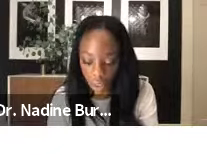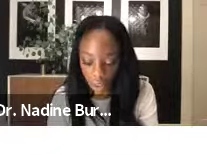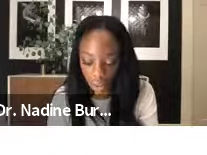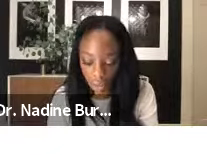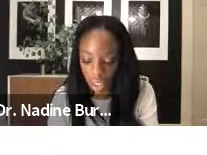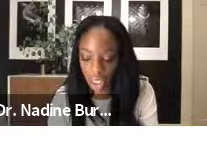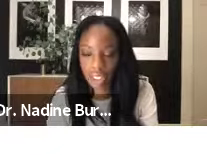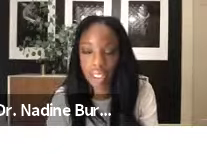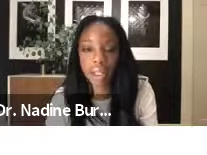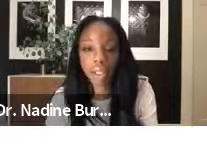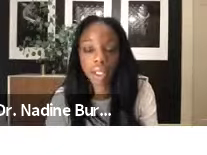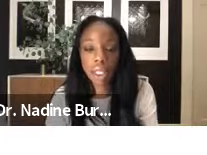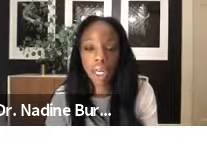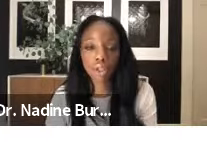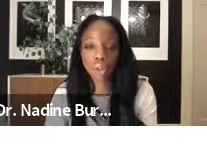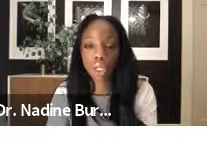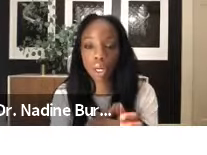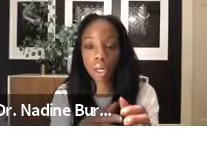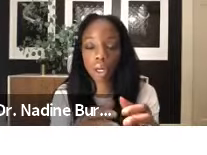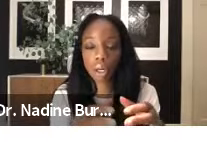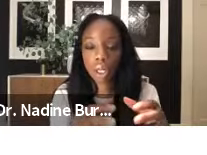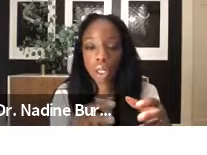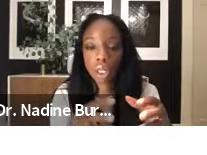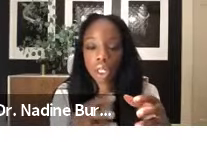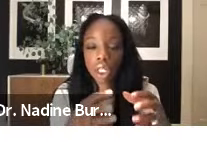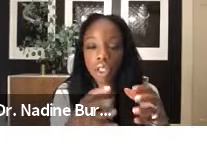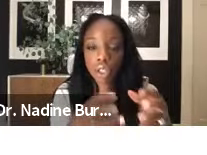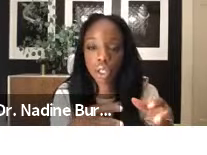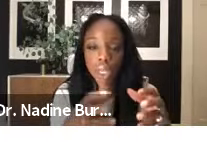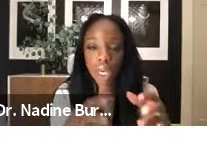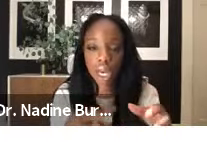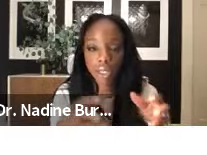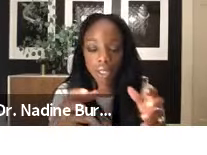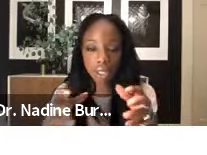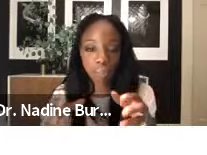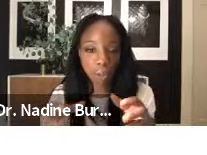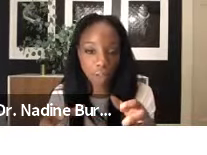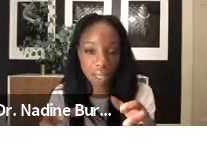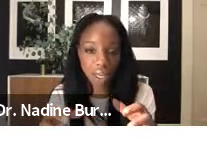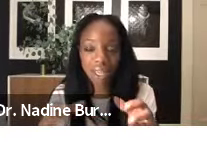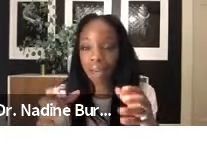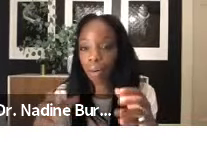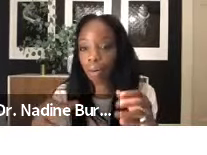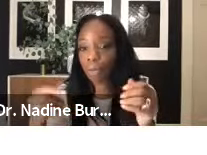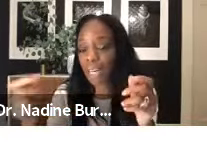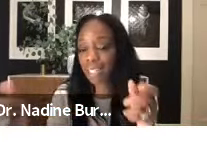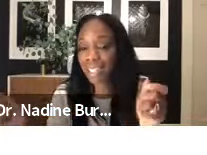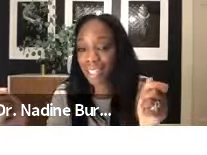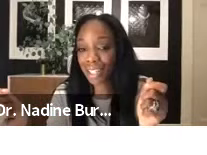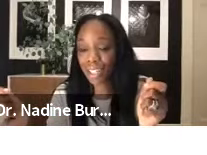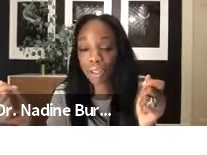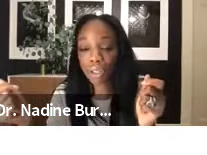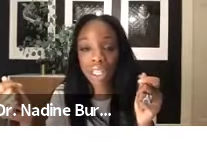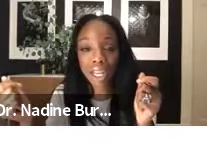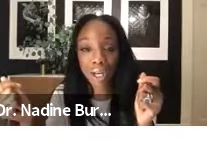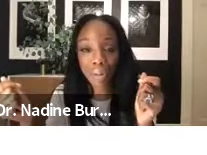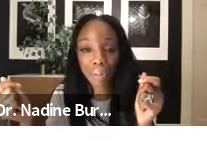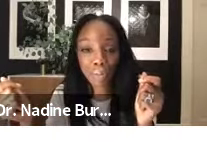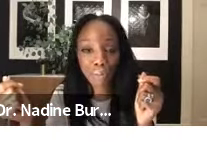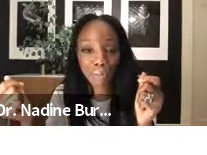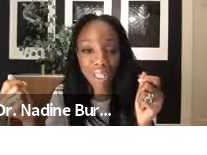from this meeting is that as we are considering how to simplify our vaccine